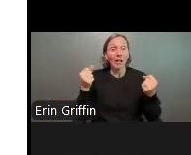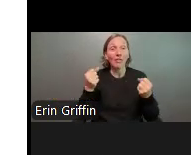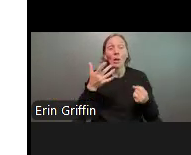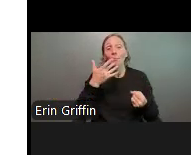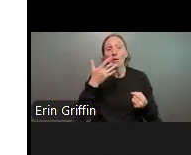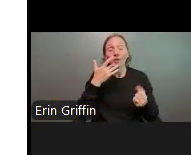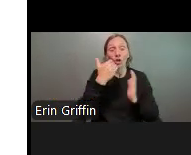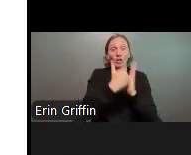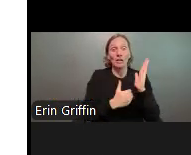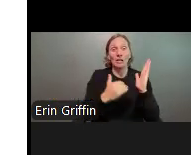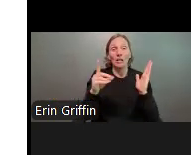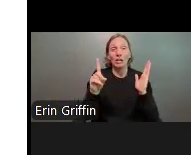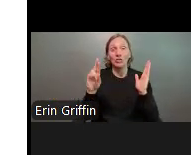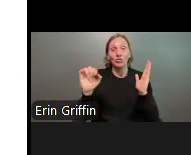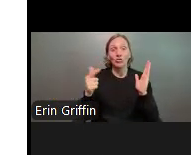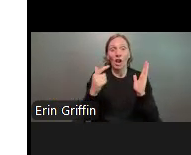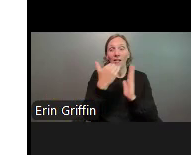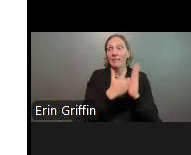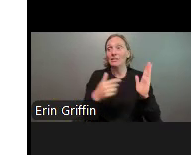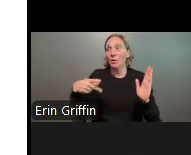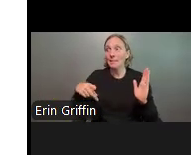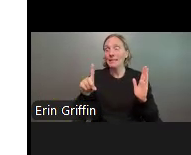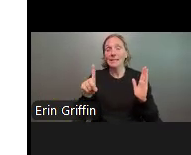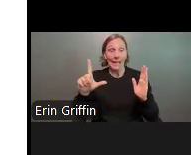PDL. Next slide, please.